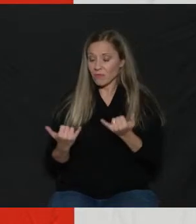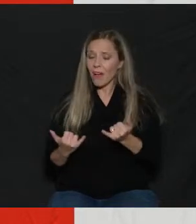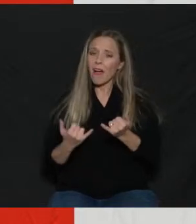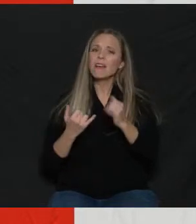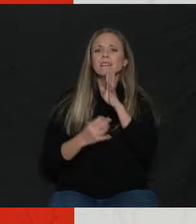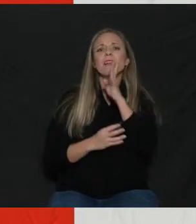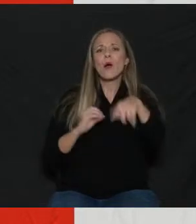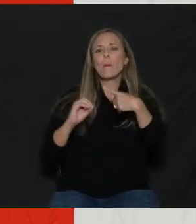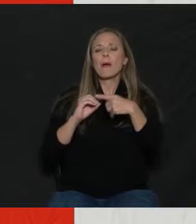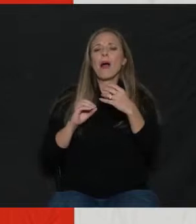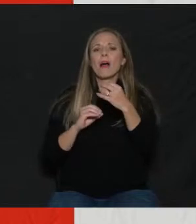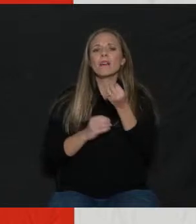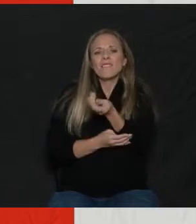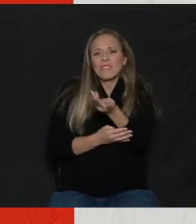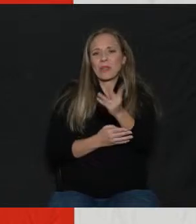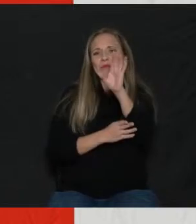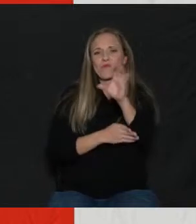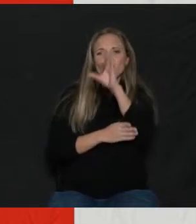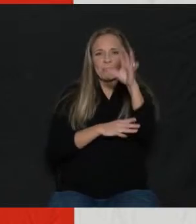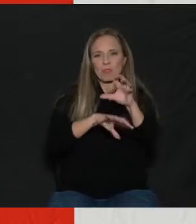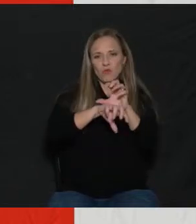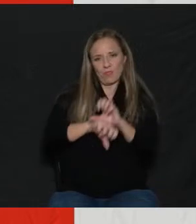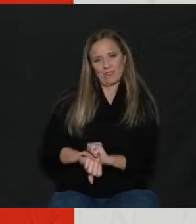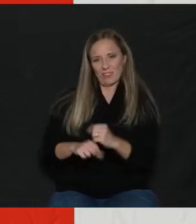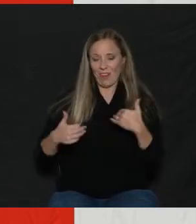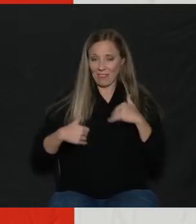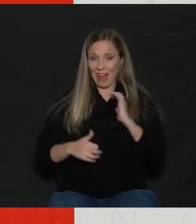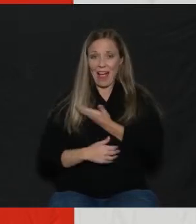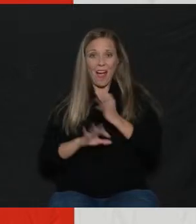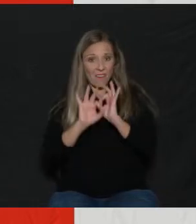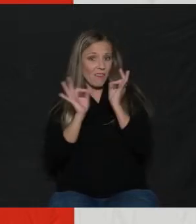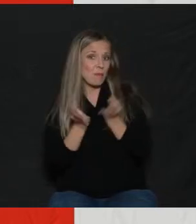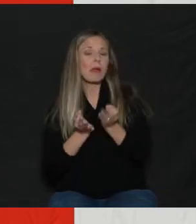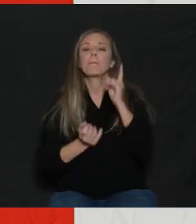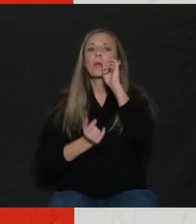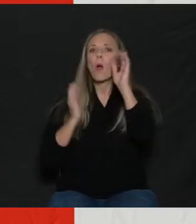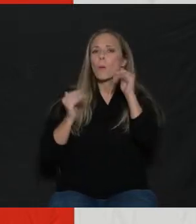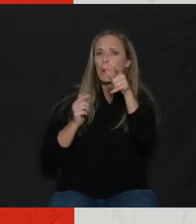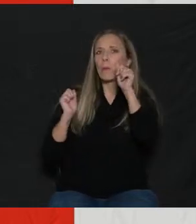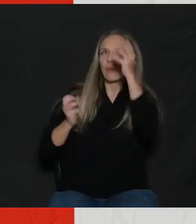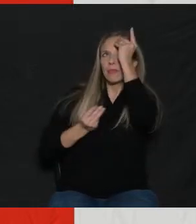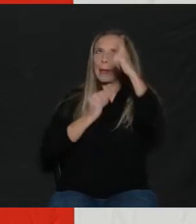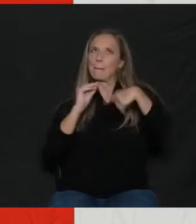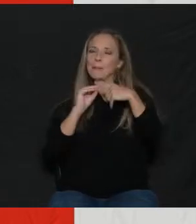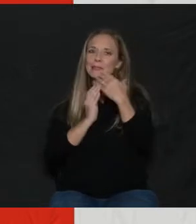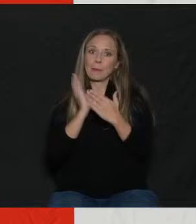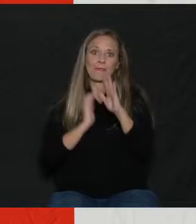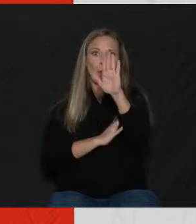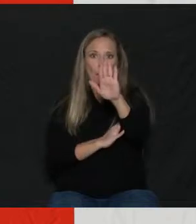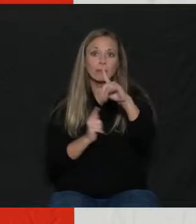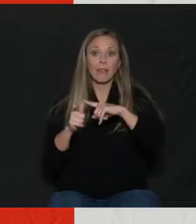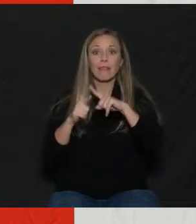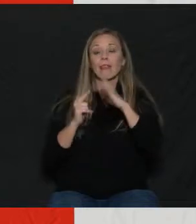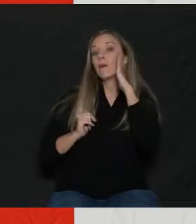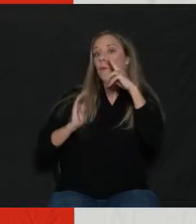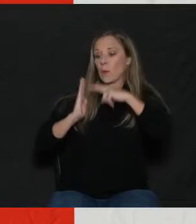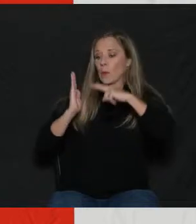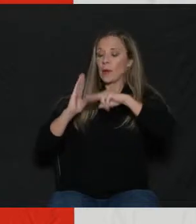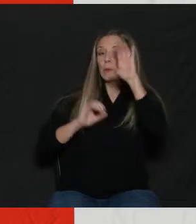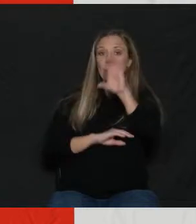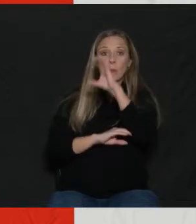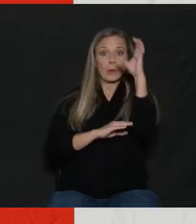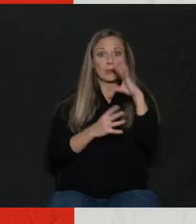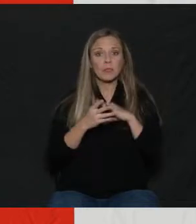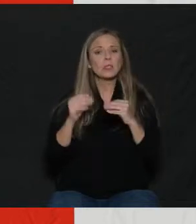Christmas traditions that we have in our family. And hopefully it'll make you think of some of yours. And then we'll read the Christmas story and